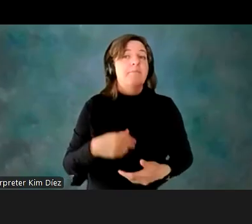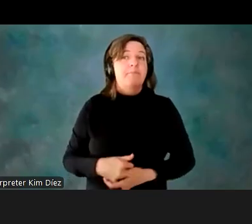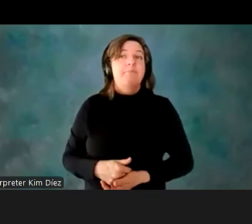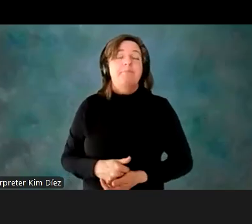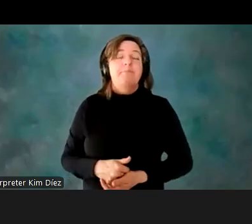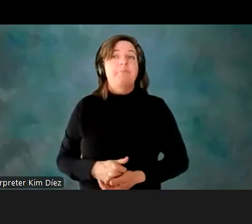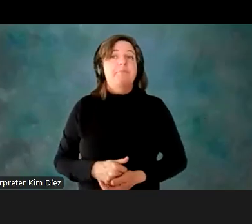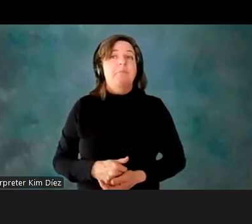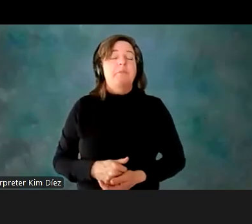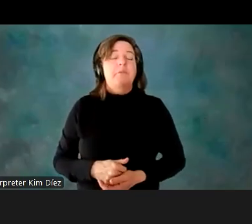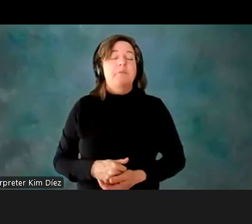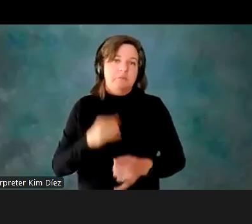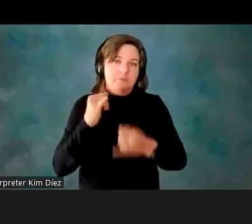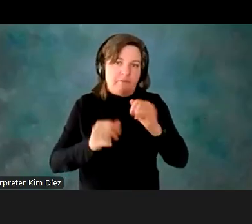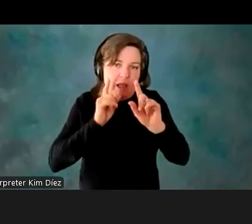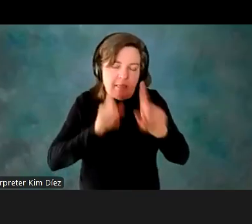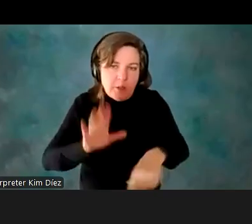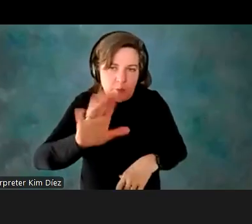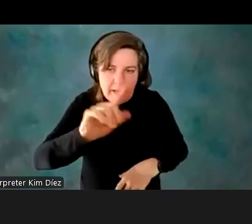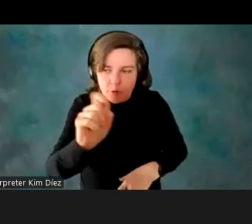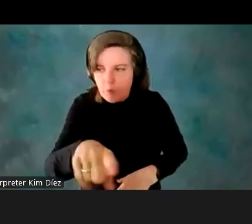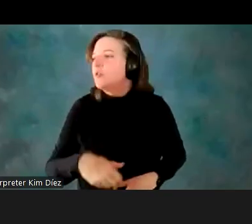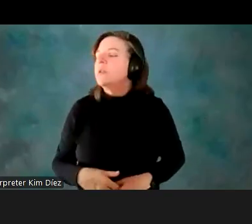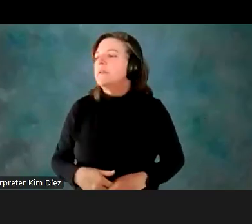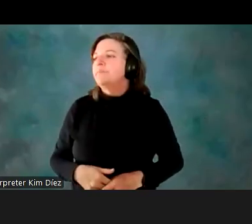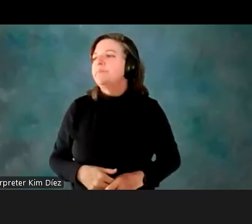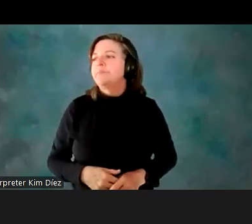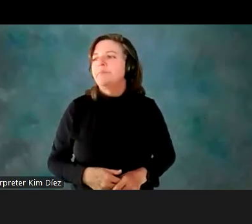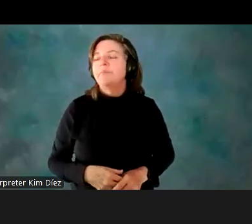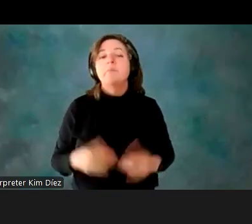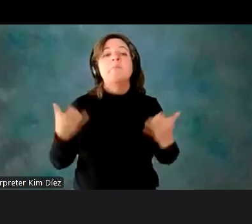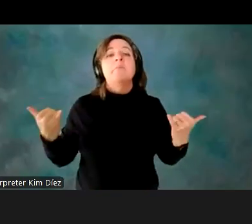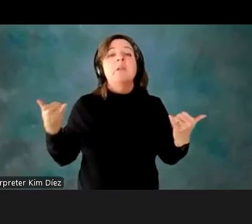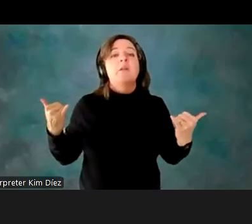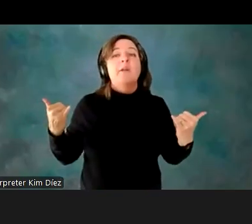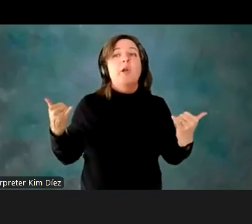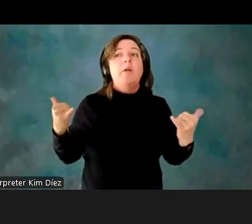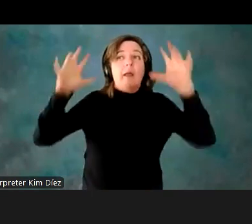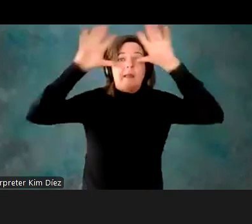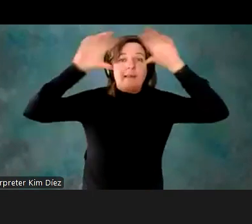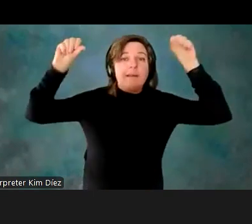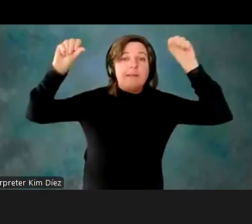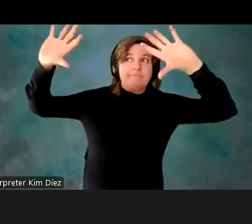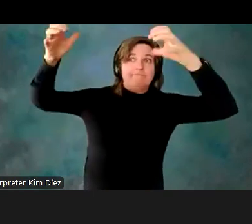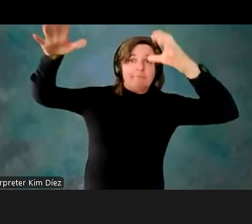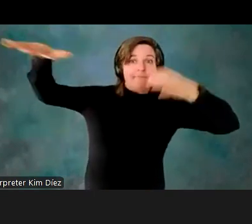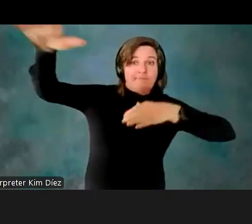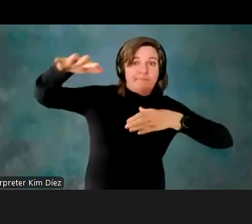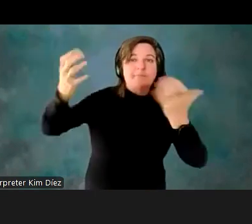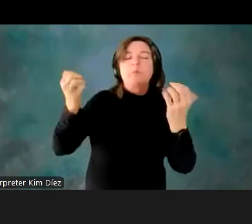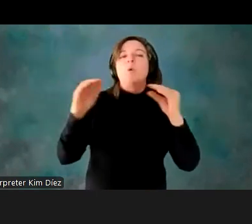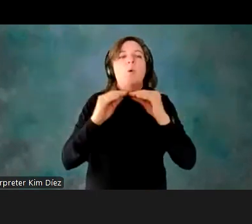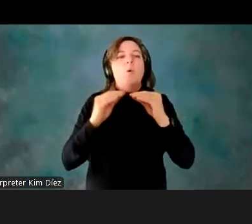to finally answer your question, the current administration wants, of course, more